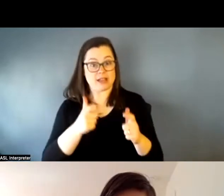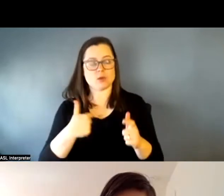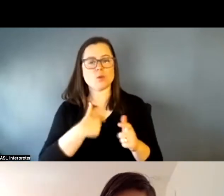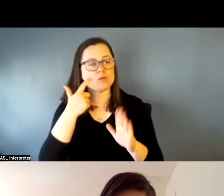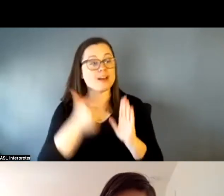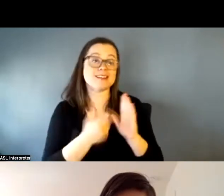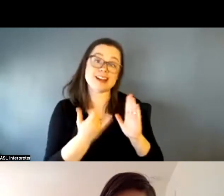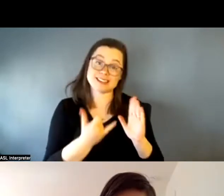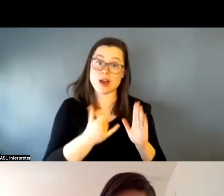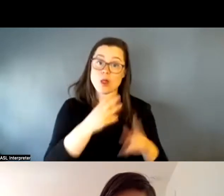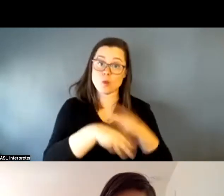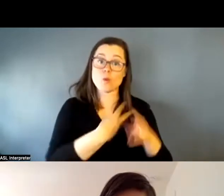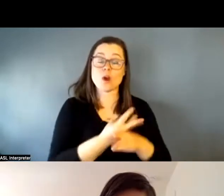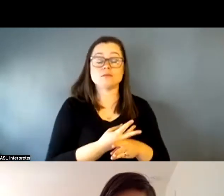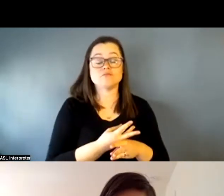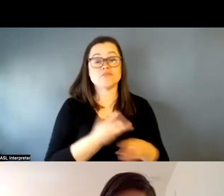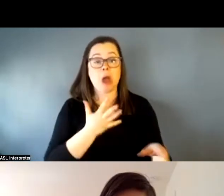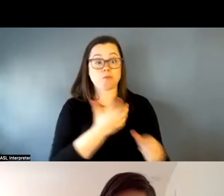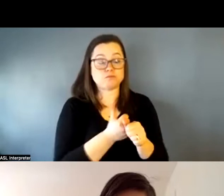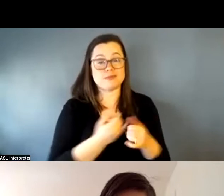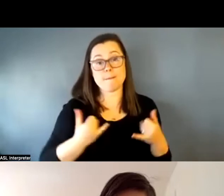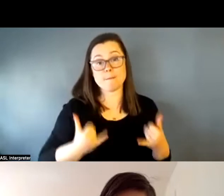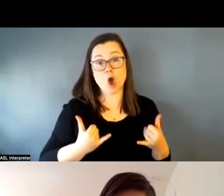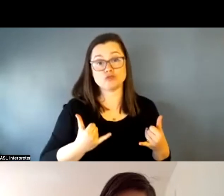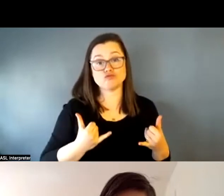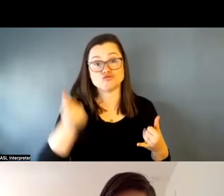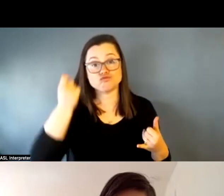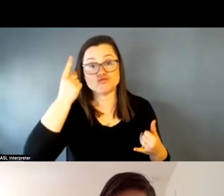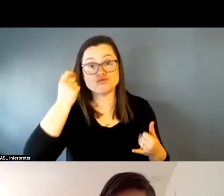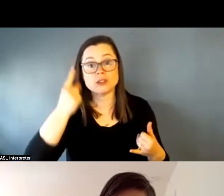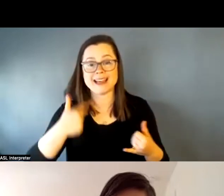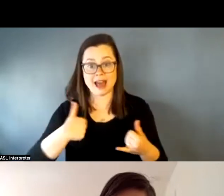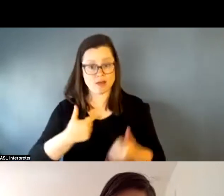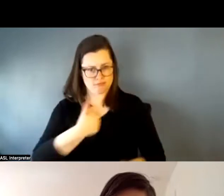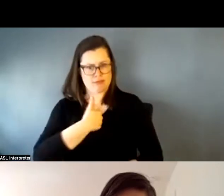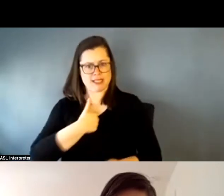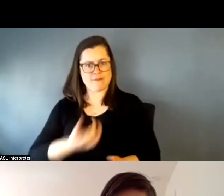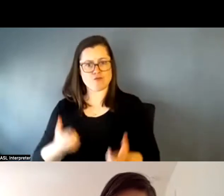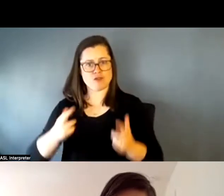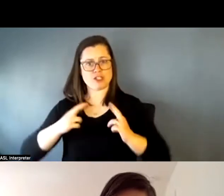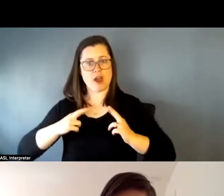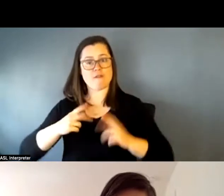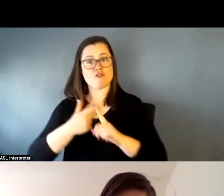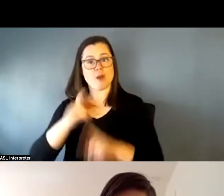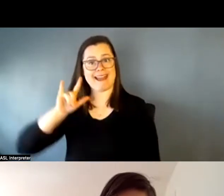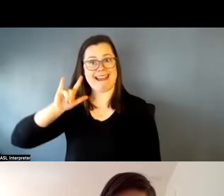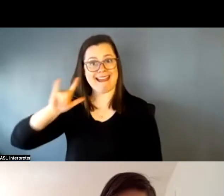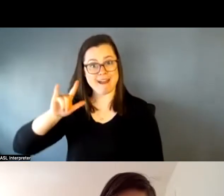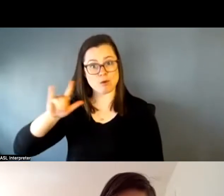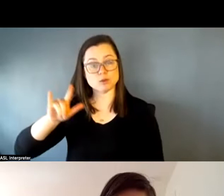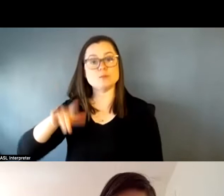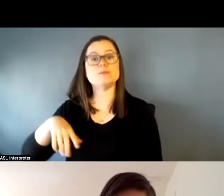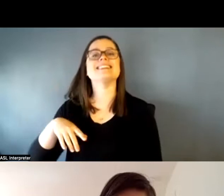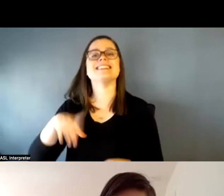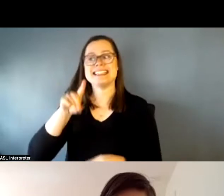I use, I'm retired from aerospace as a flight operations engineering data analyst. And so